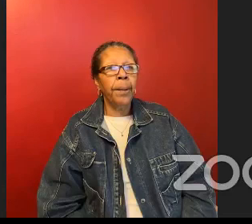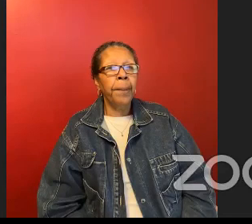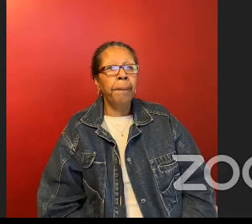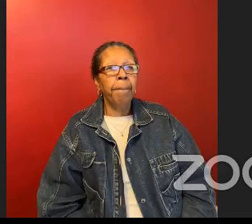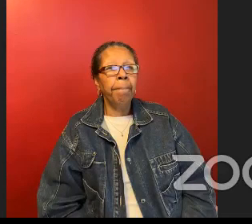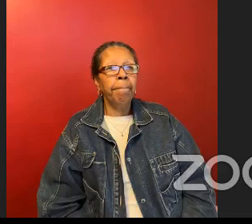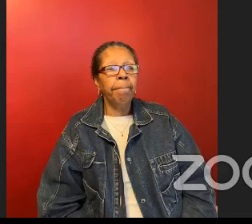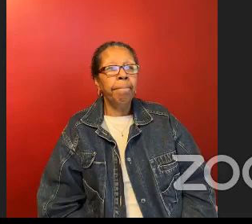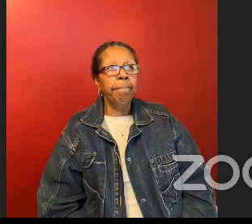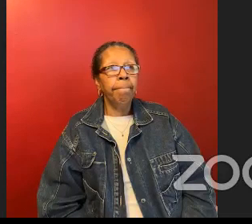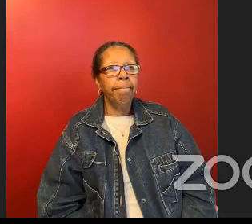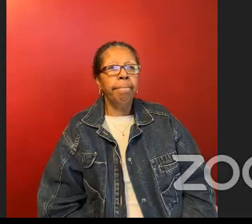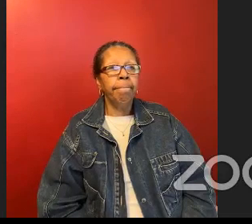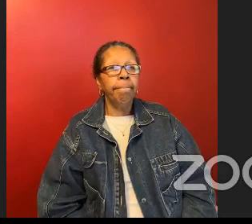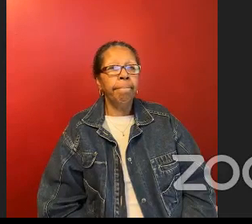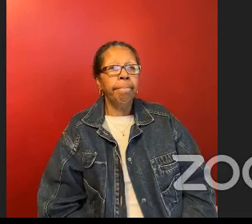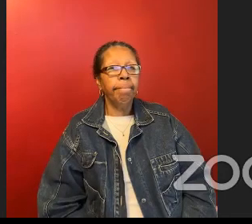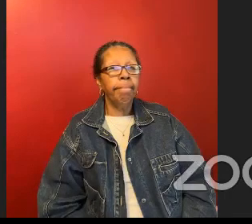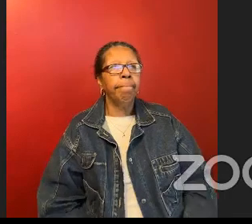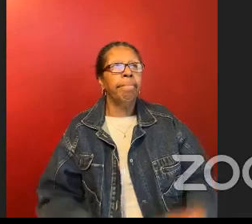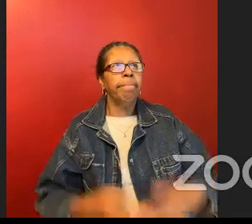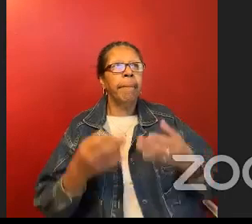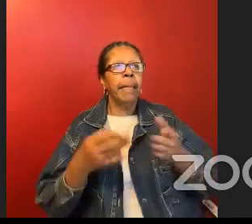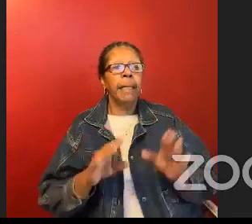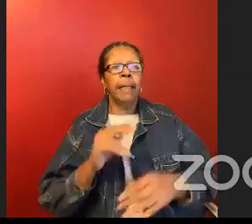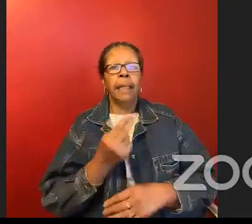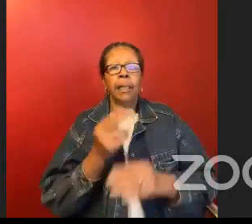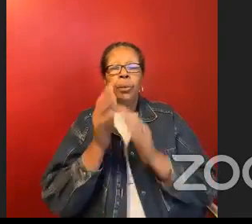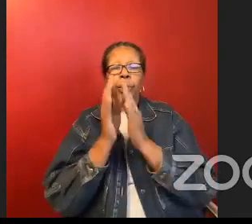Let us go to the Lord in prayer.